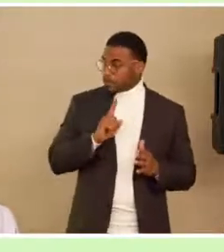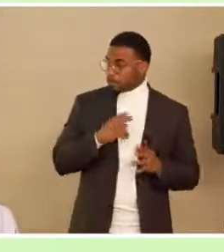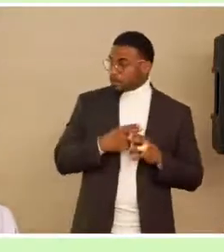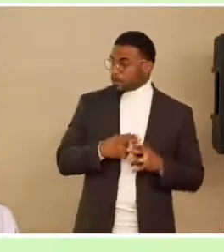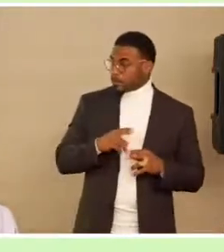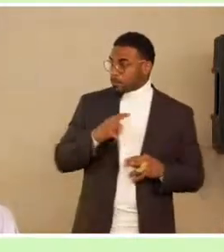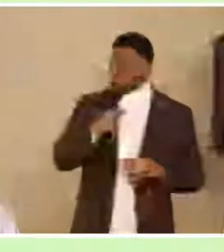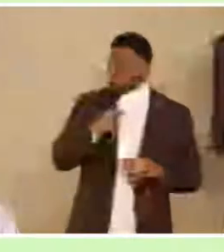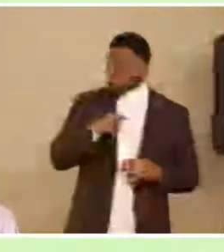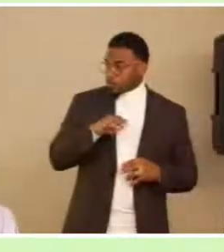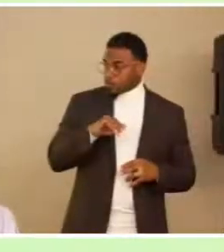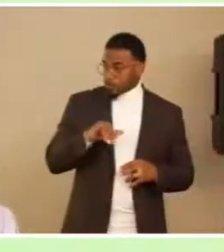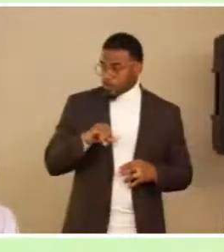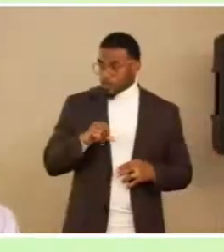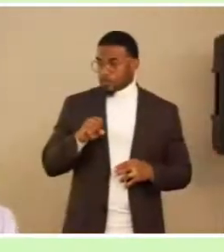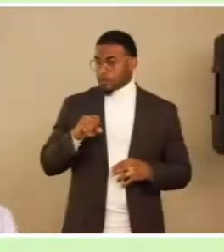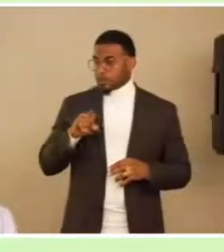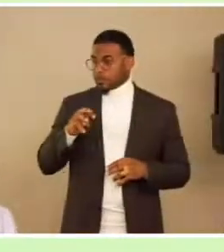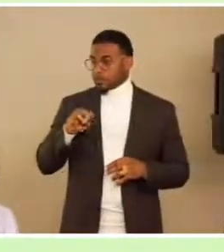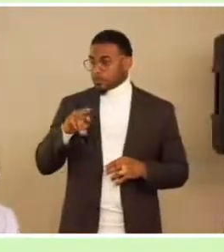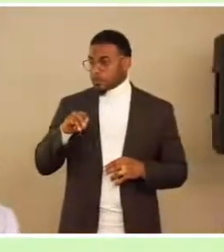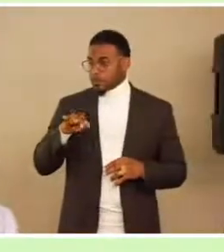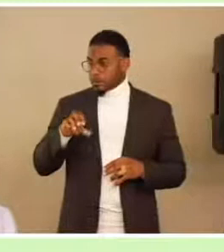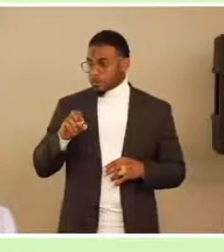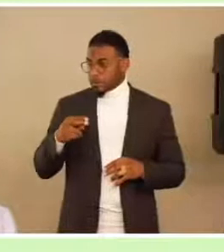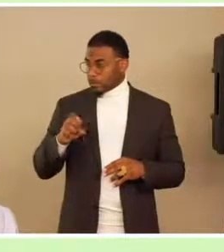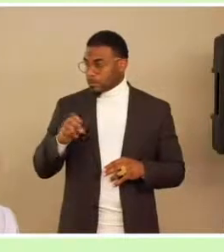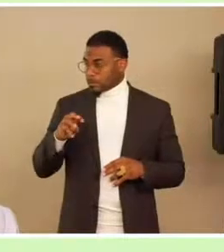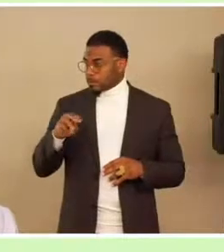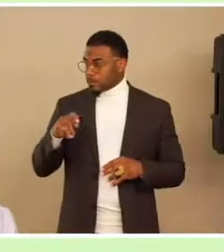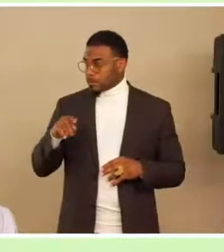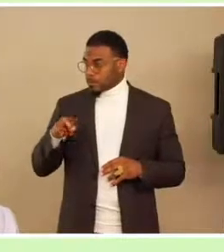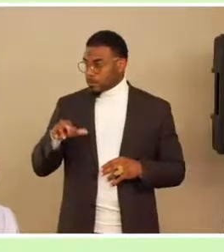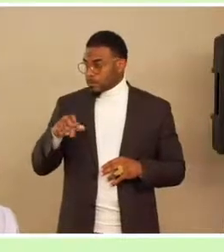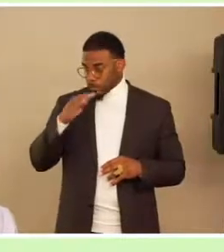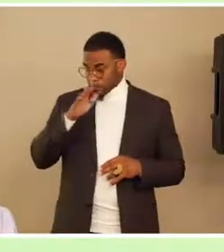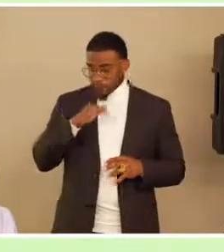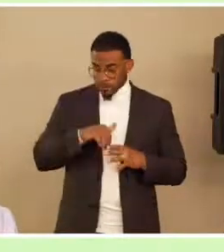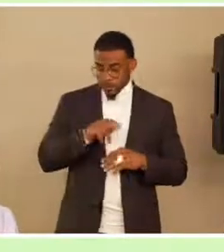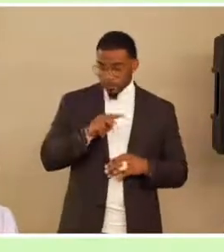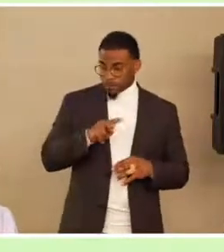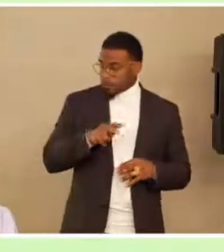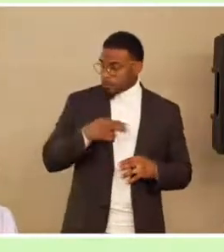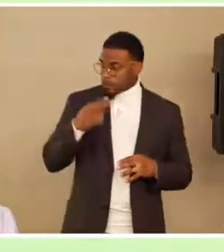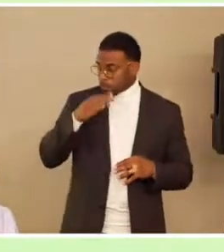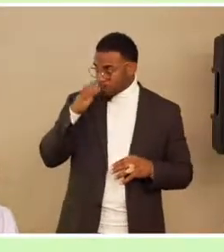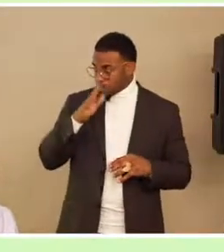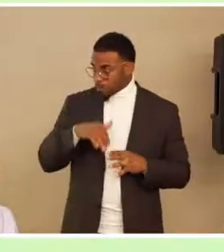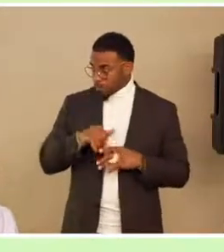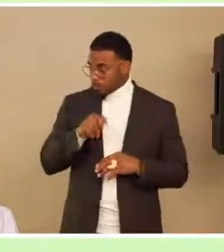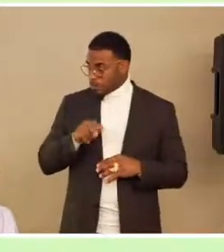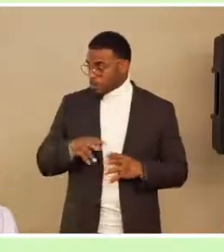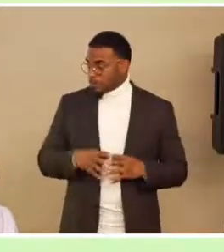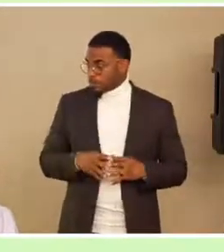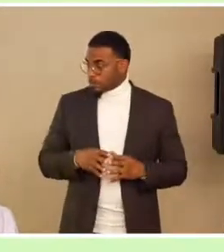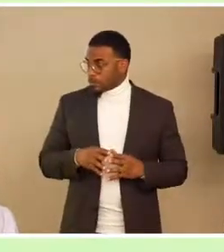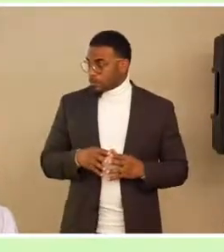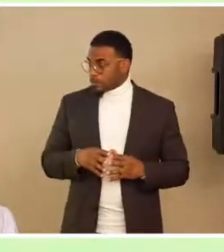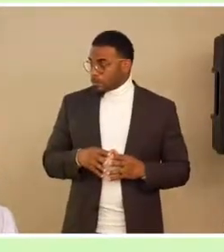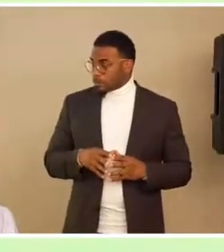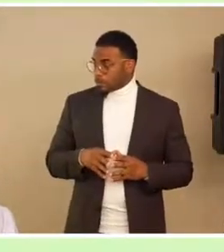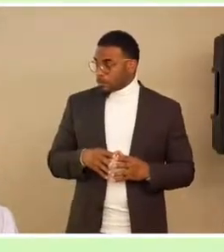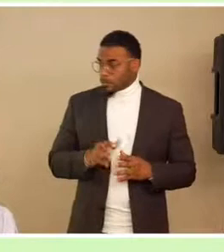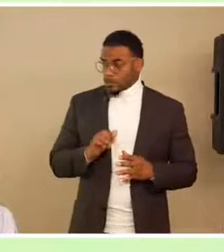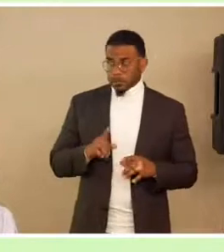is called Mammies, Matriarchs, and Mistresses. Black women in television, the history of Black women in television, and